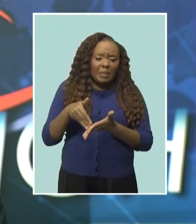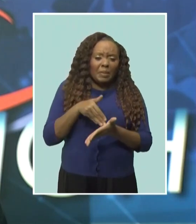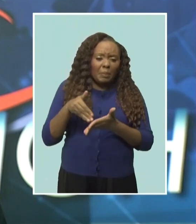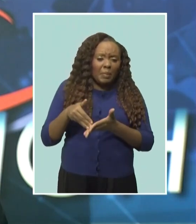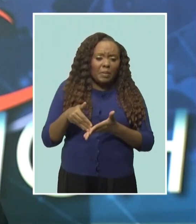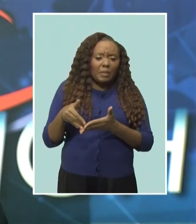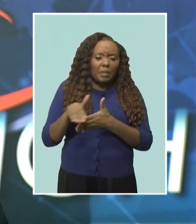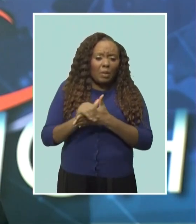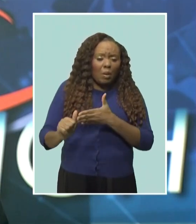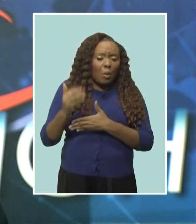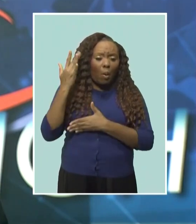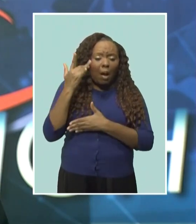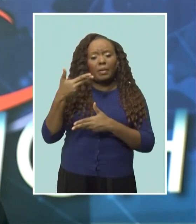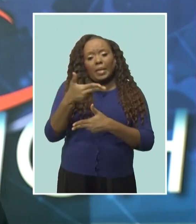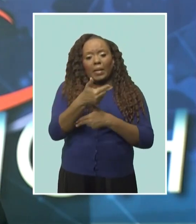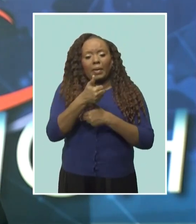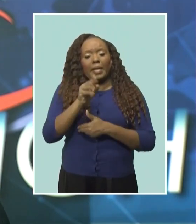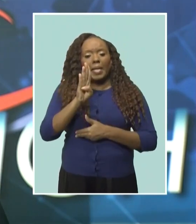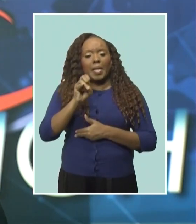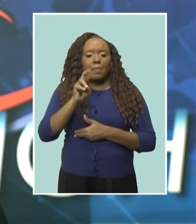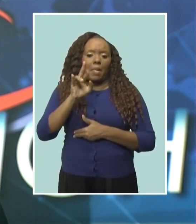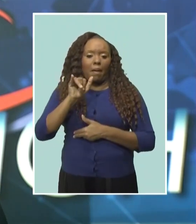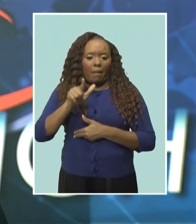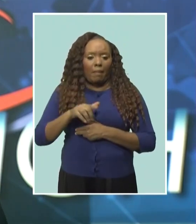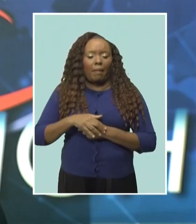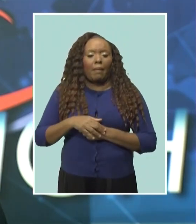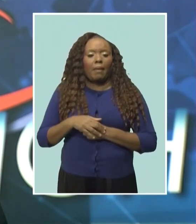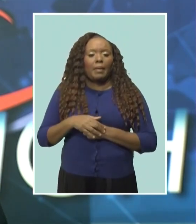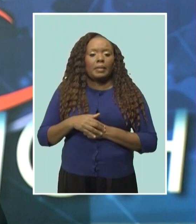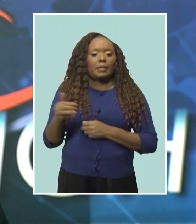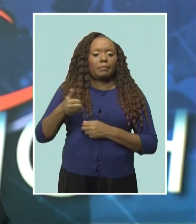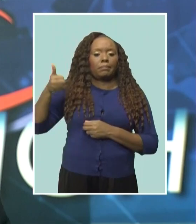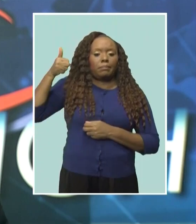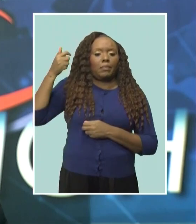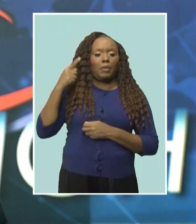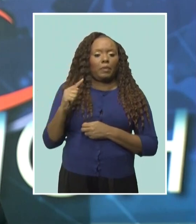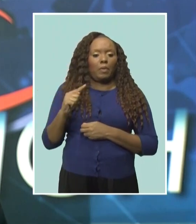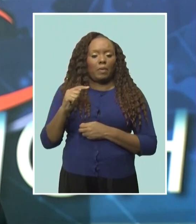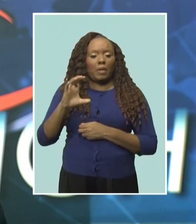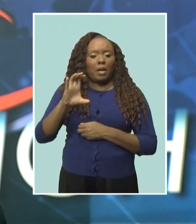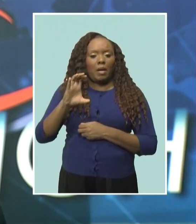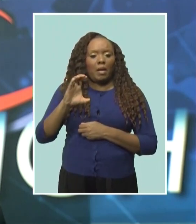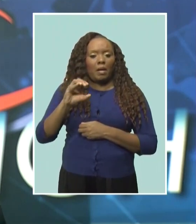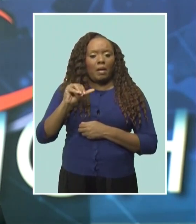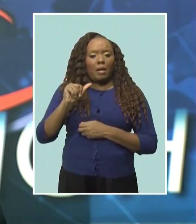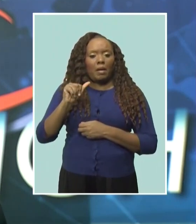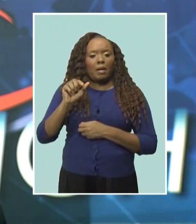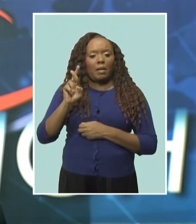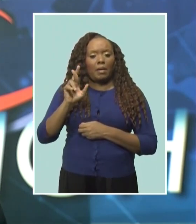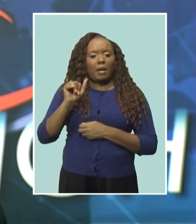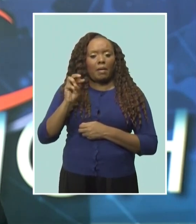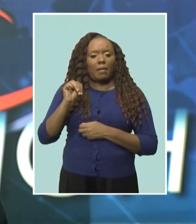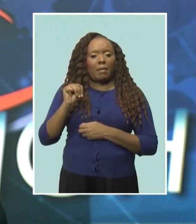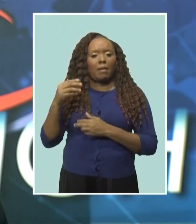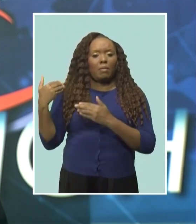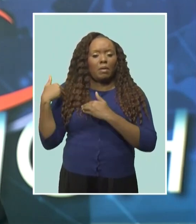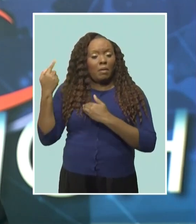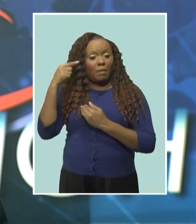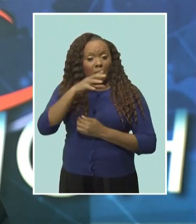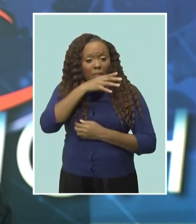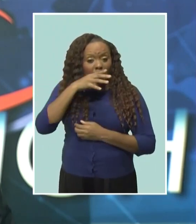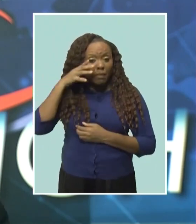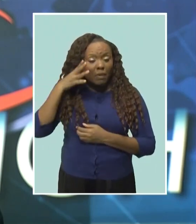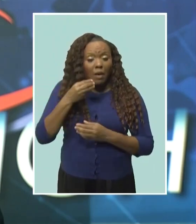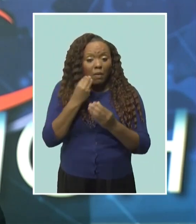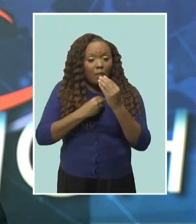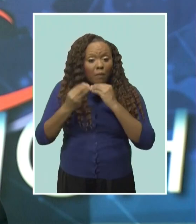as a result of Hurricane Beryl. That's according to a lead head in CARICOM with responsibility for agriculture and food security and